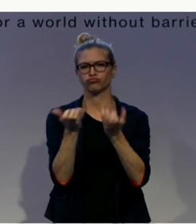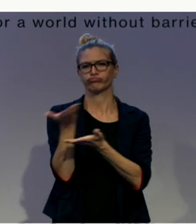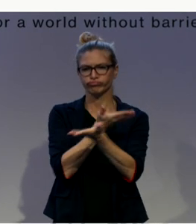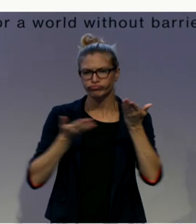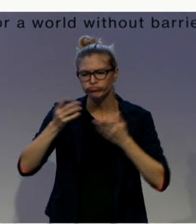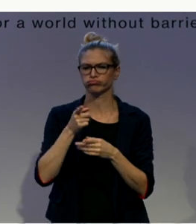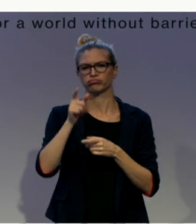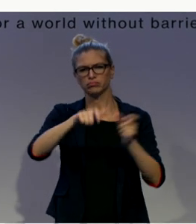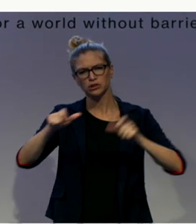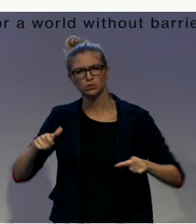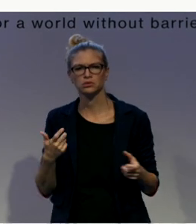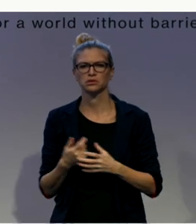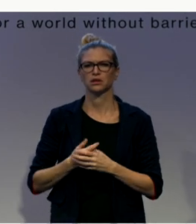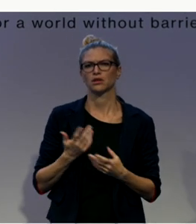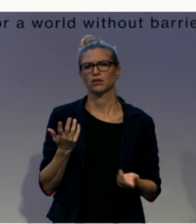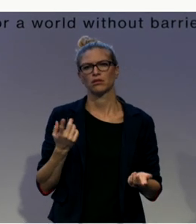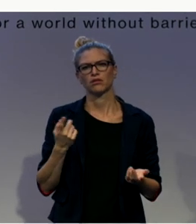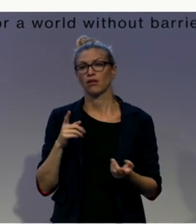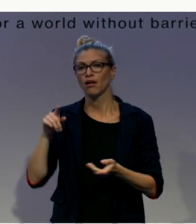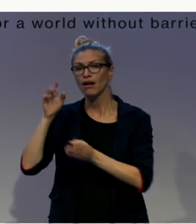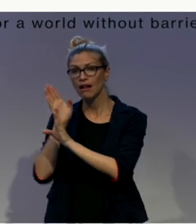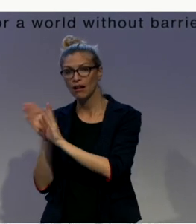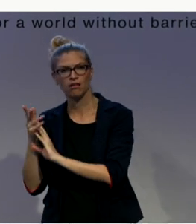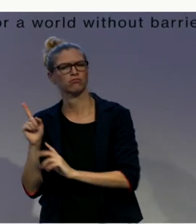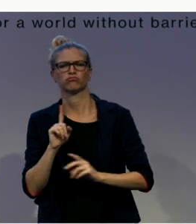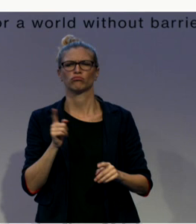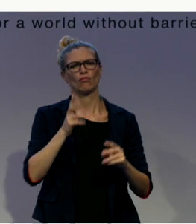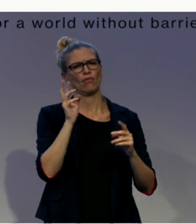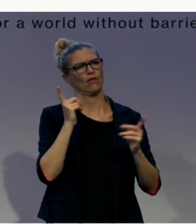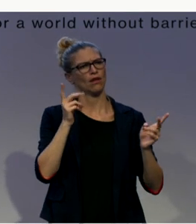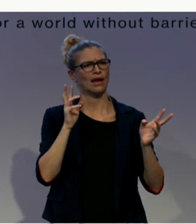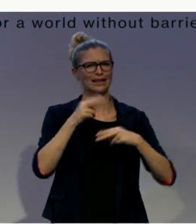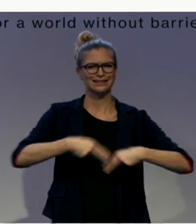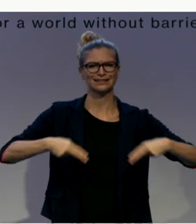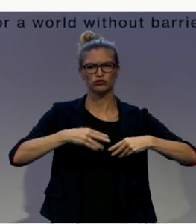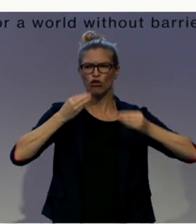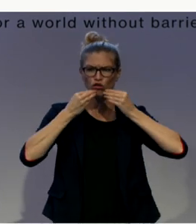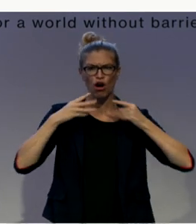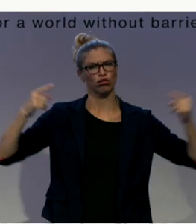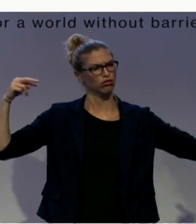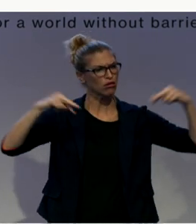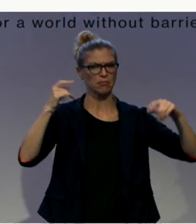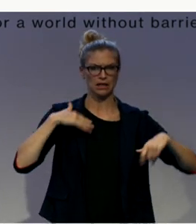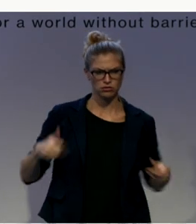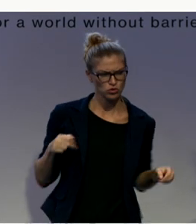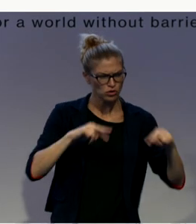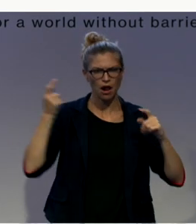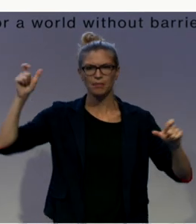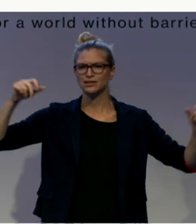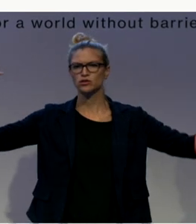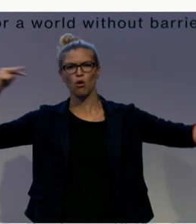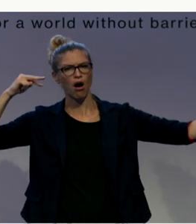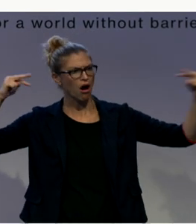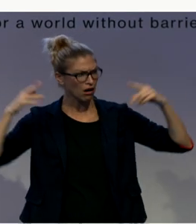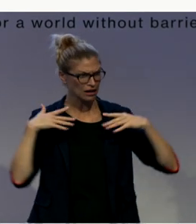in space, for people to see us. People wake up every day morning and see a gathering of 100 wheelchair users. And people come